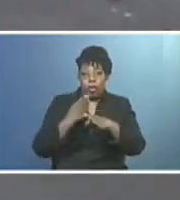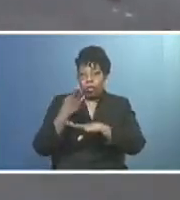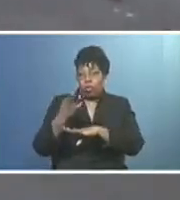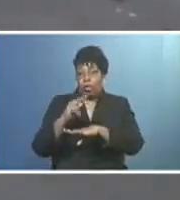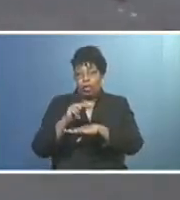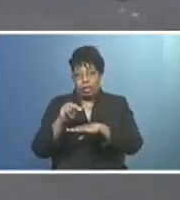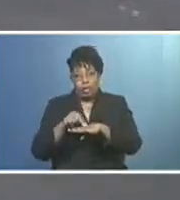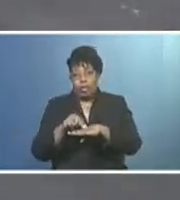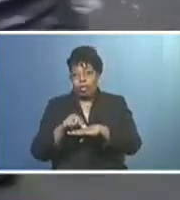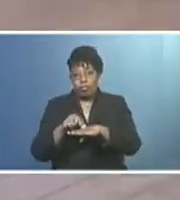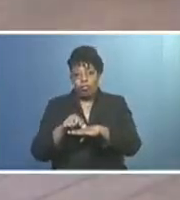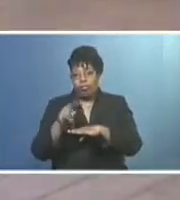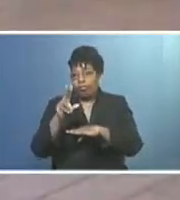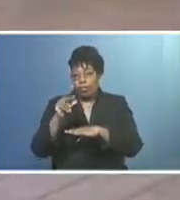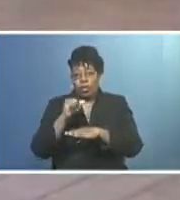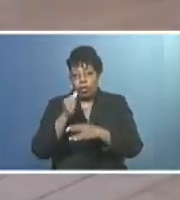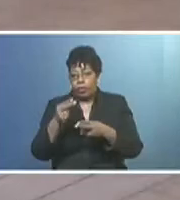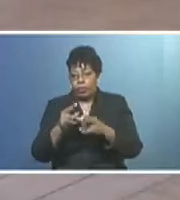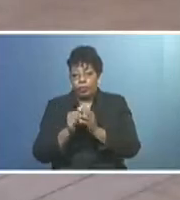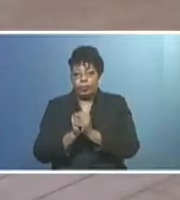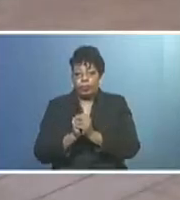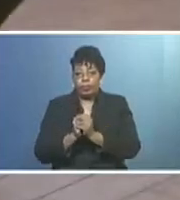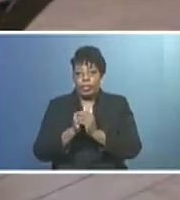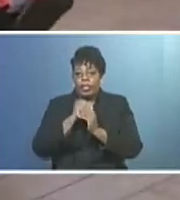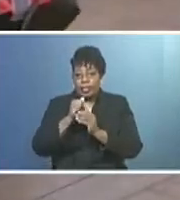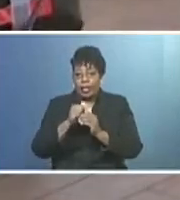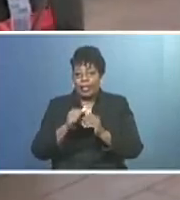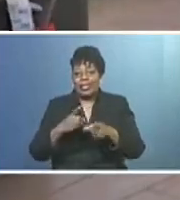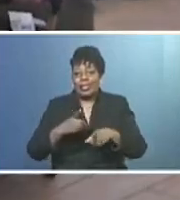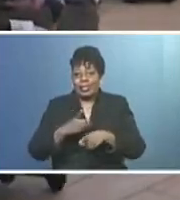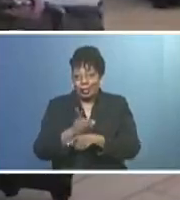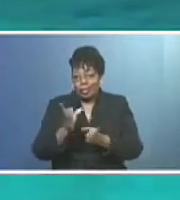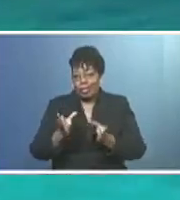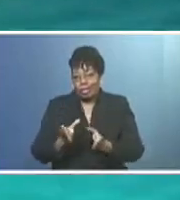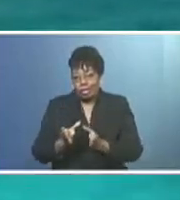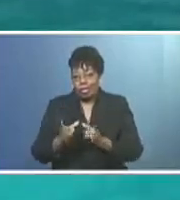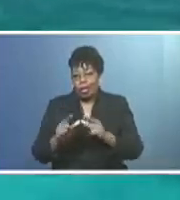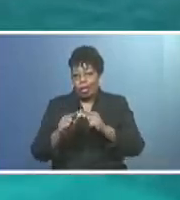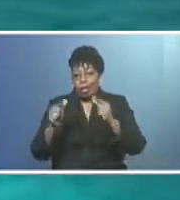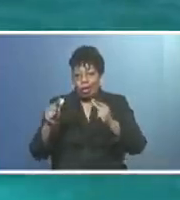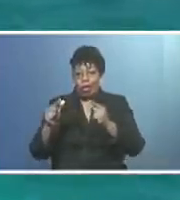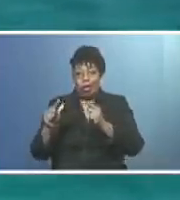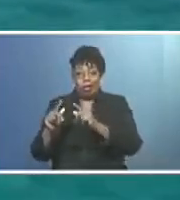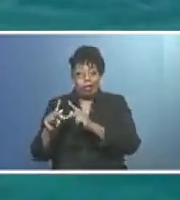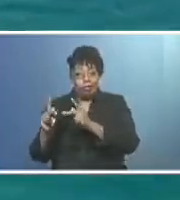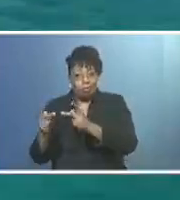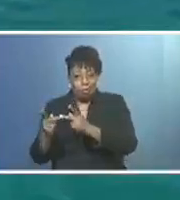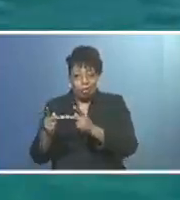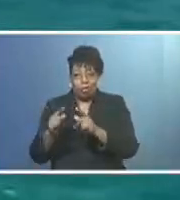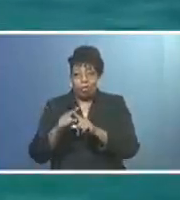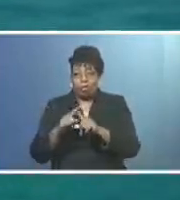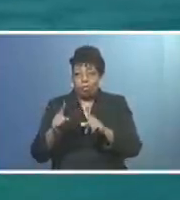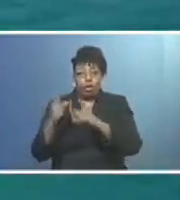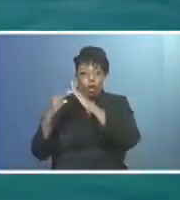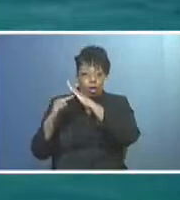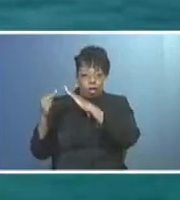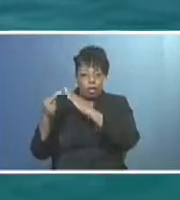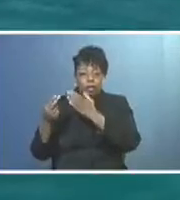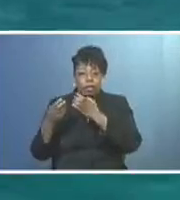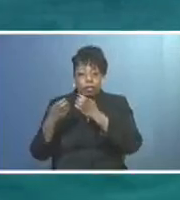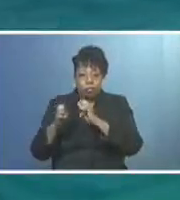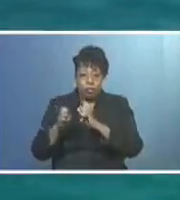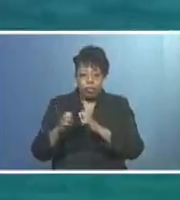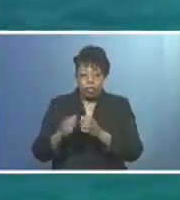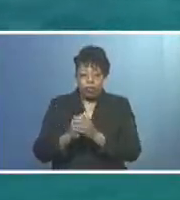the table. Health officials continue to discourage gatherings, though queries about hotel-based events continue to surface. The Prime